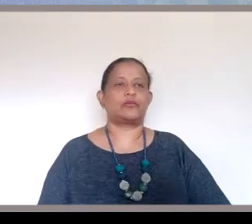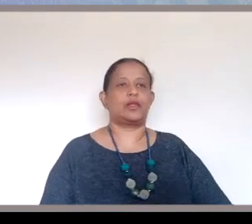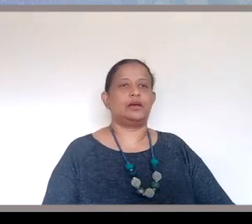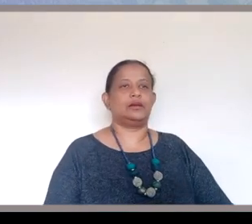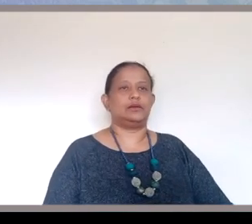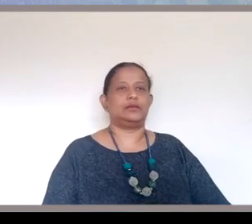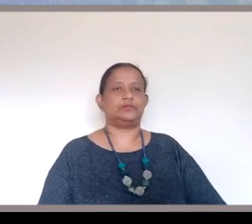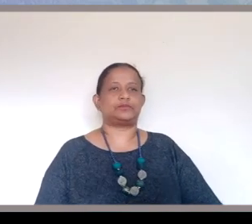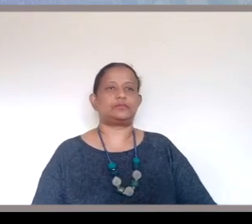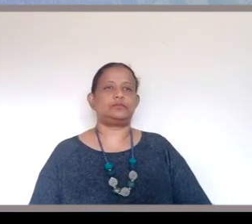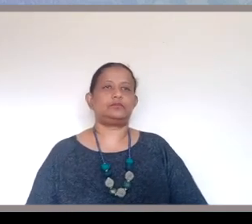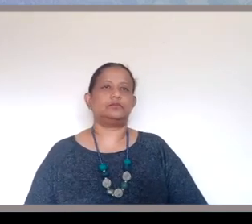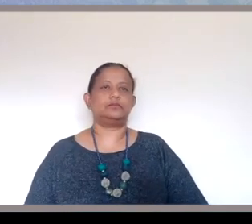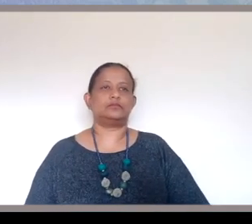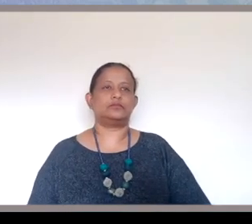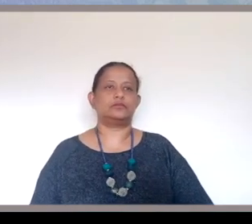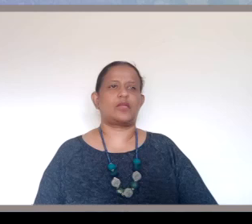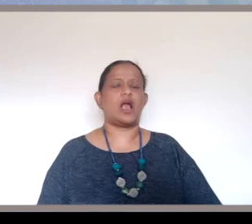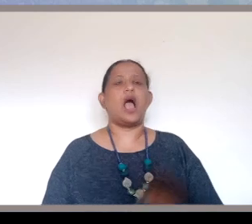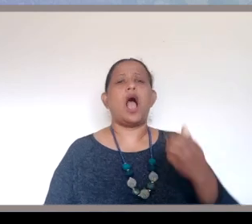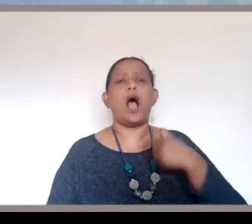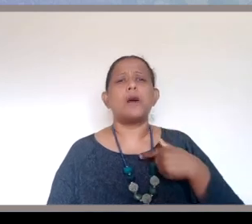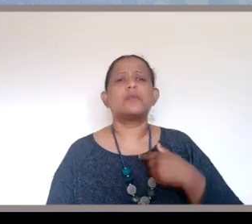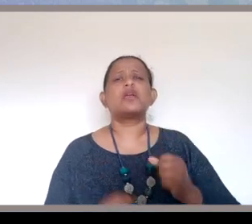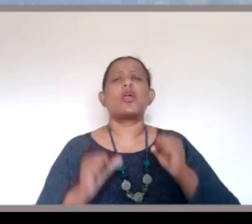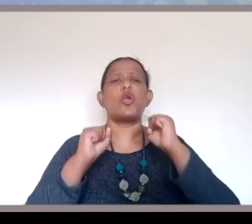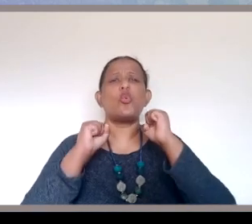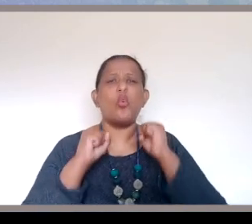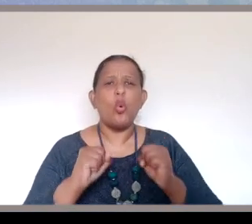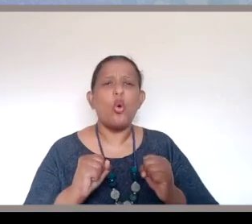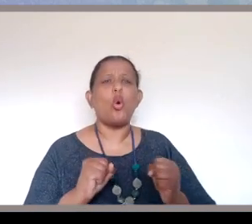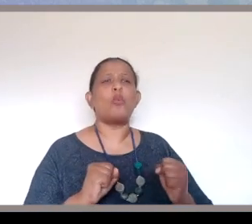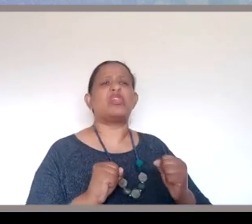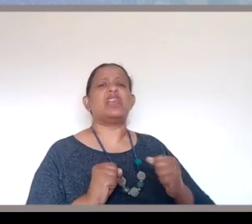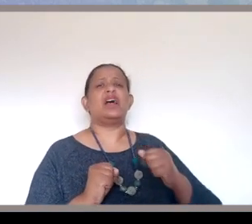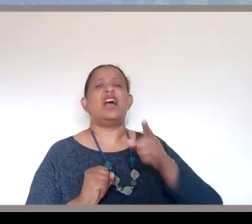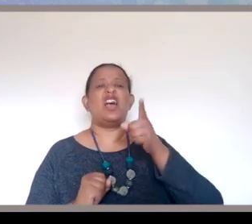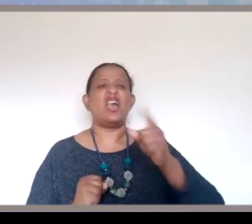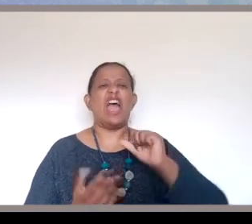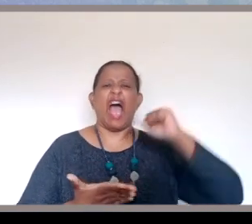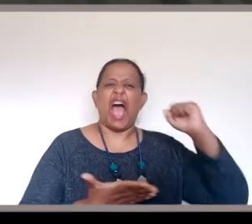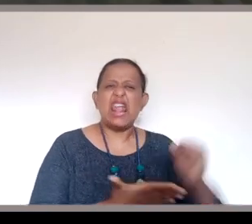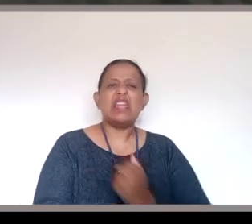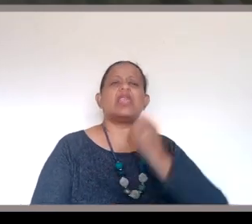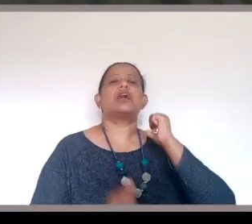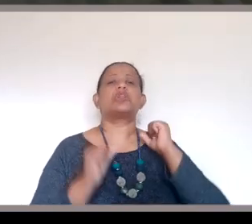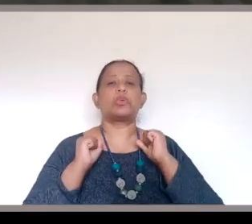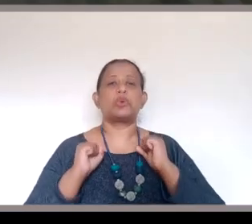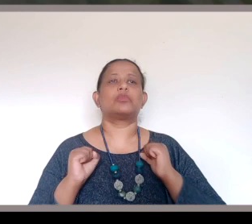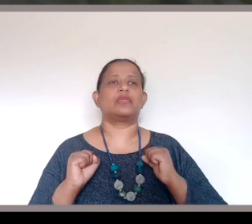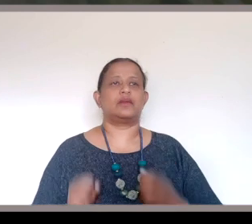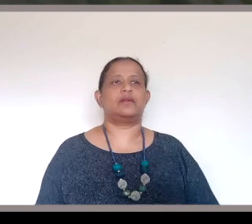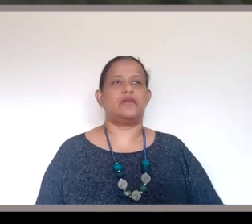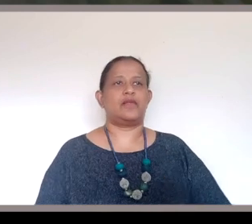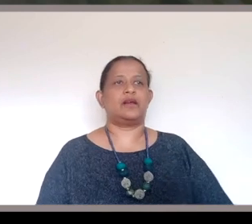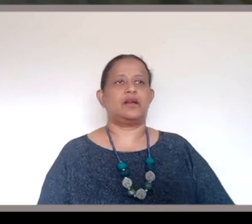not free to eliminate the kickbacks. The final major point I want to bring to you is how to